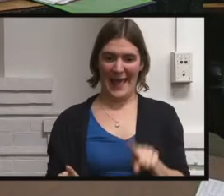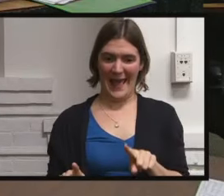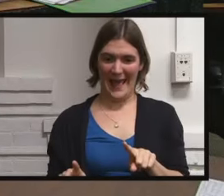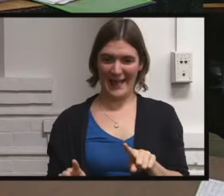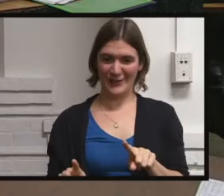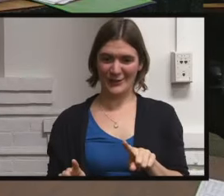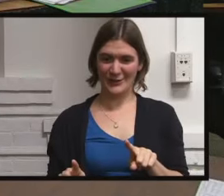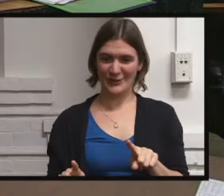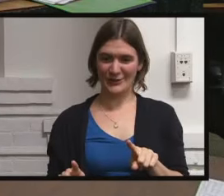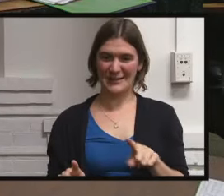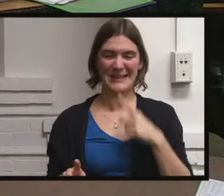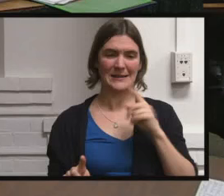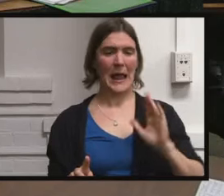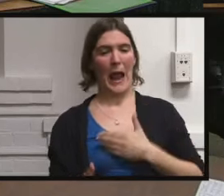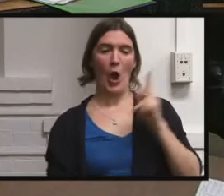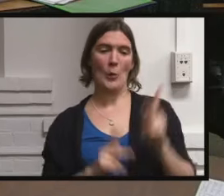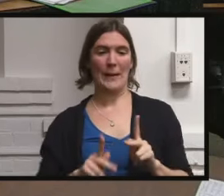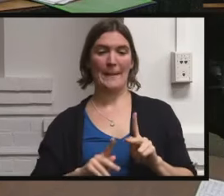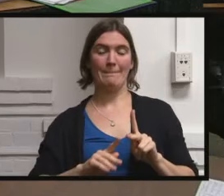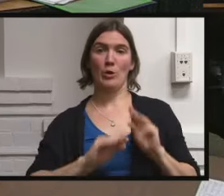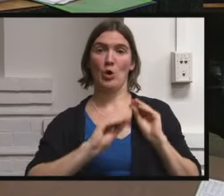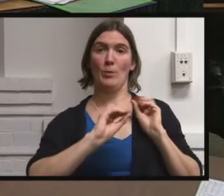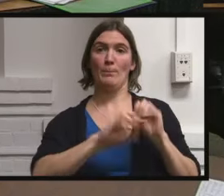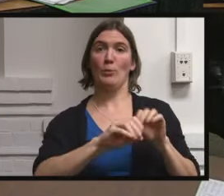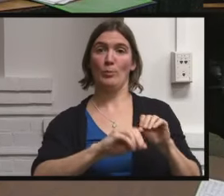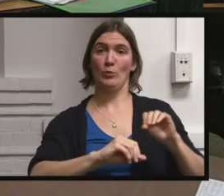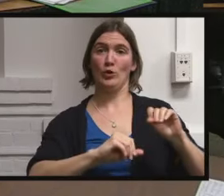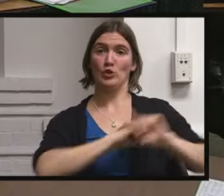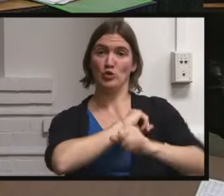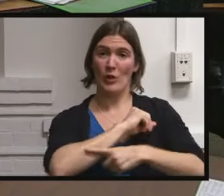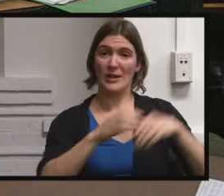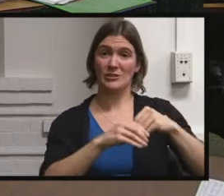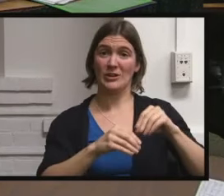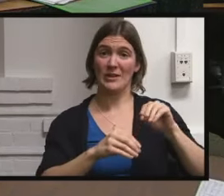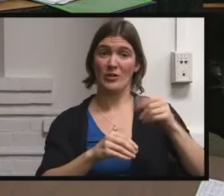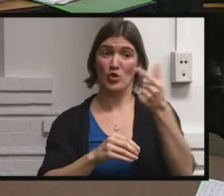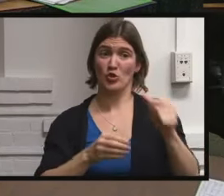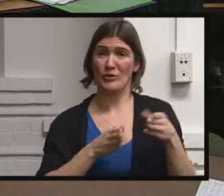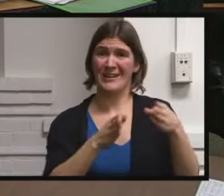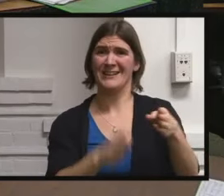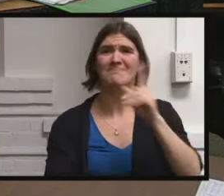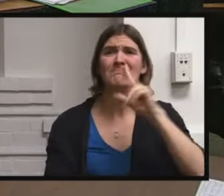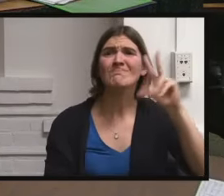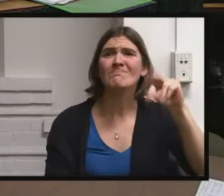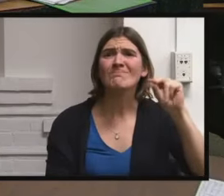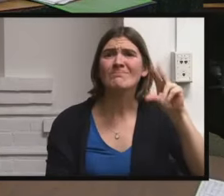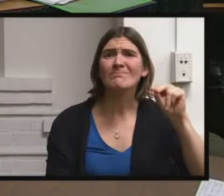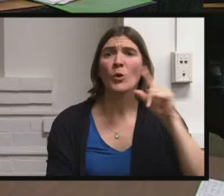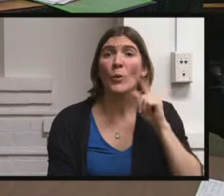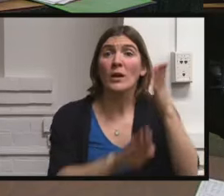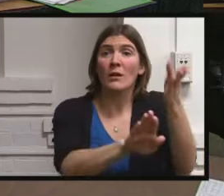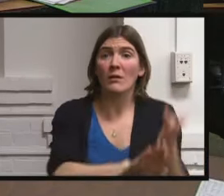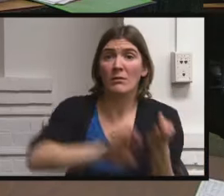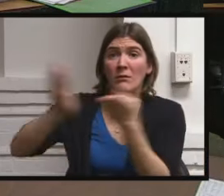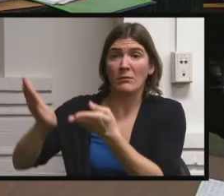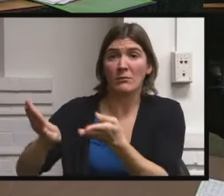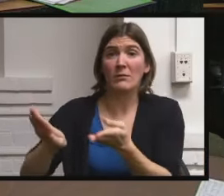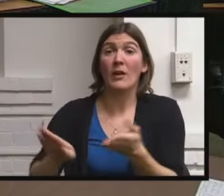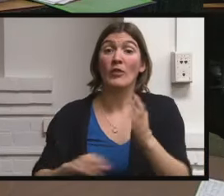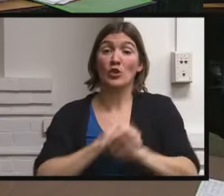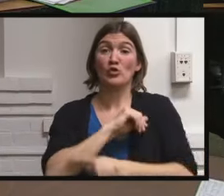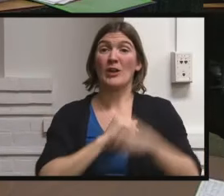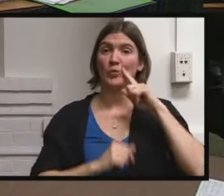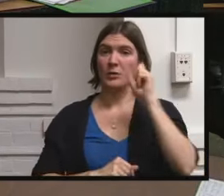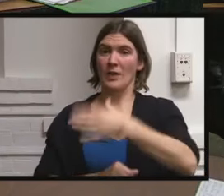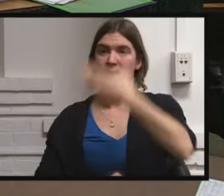people put their trash in those roll-offs. That's not the answer, because we take those roll-offs away, they will put them in front of their